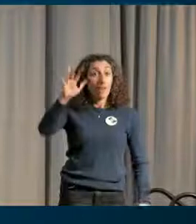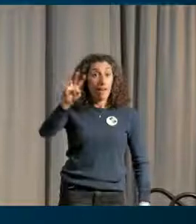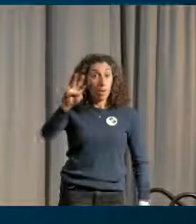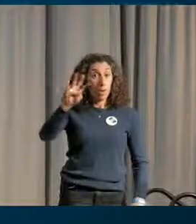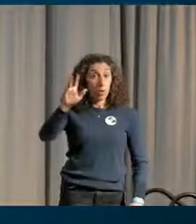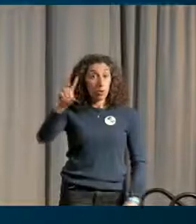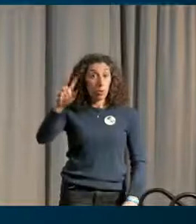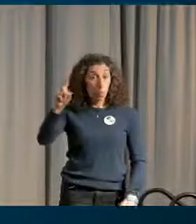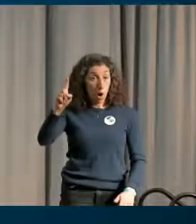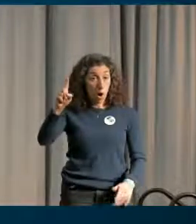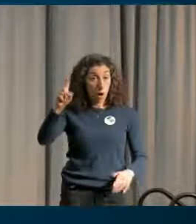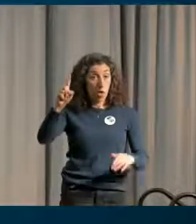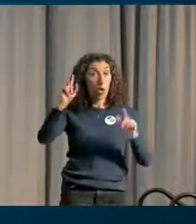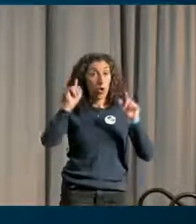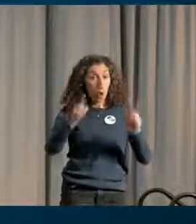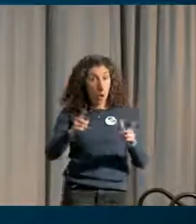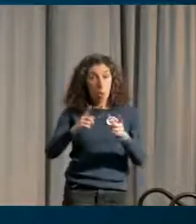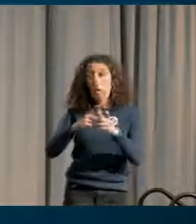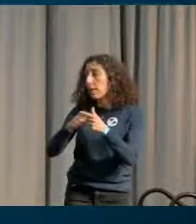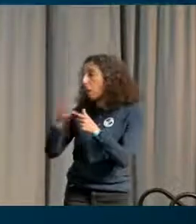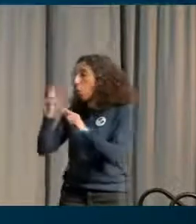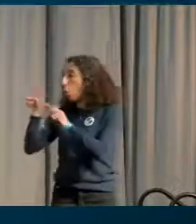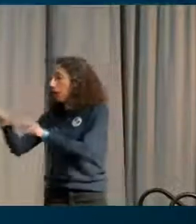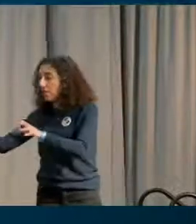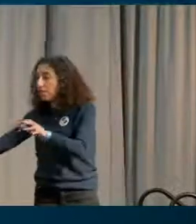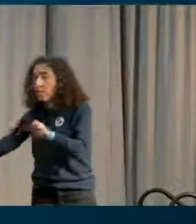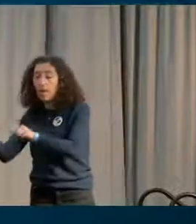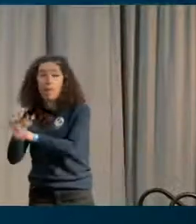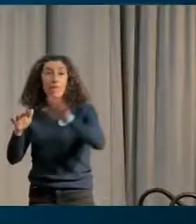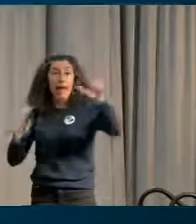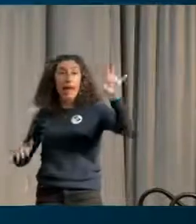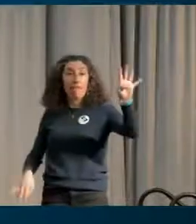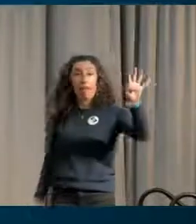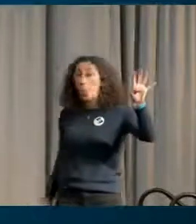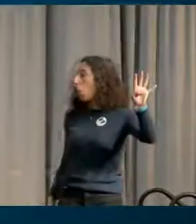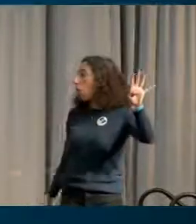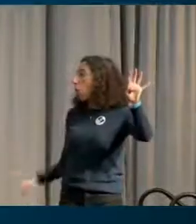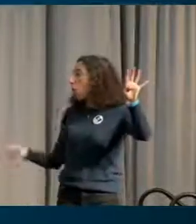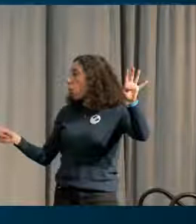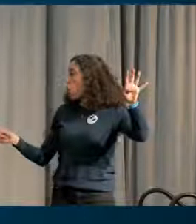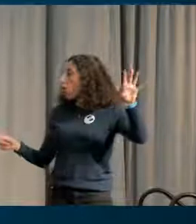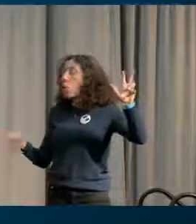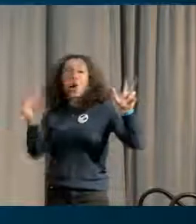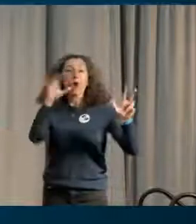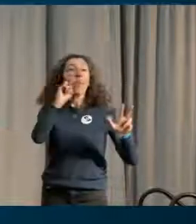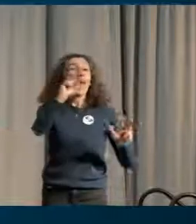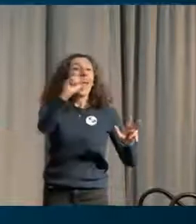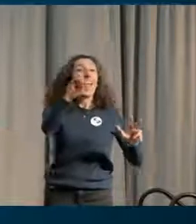1, and see if I can fill this bag up, okay? So we're going to start. 5, 4.